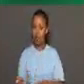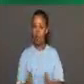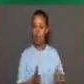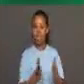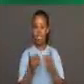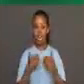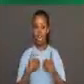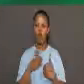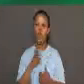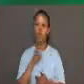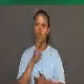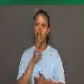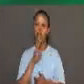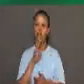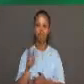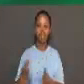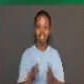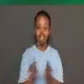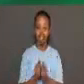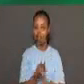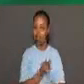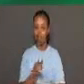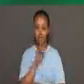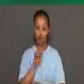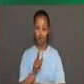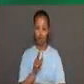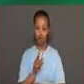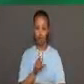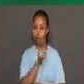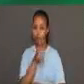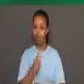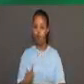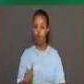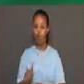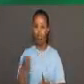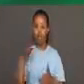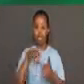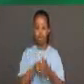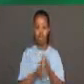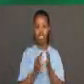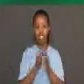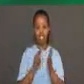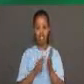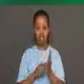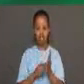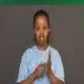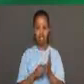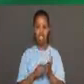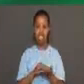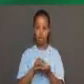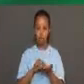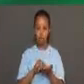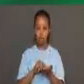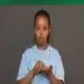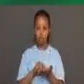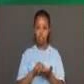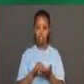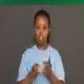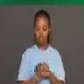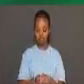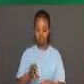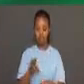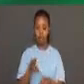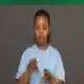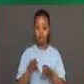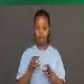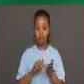as water. The normal entrance point for mineral uptake is through the